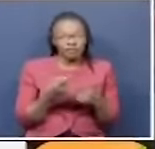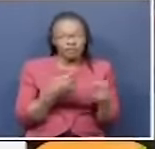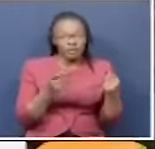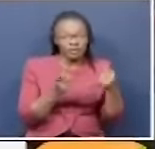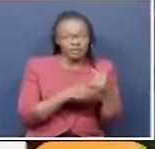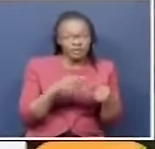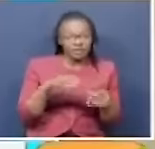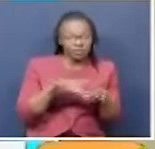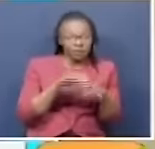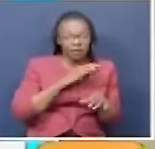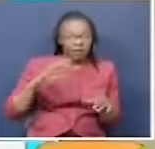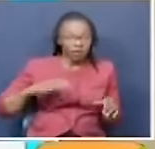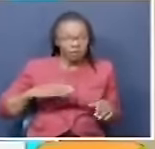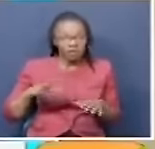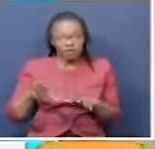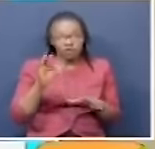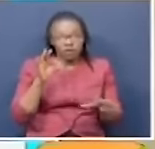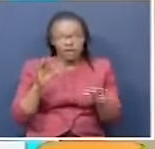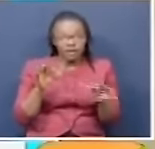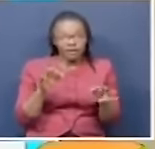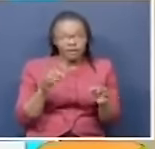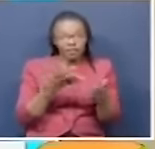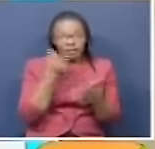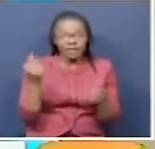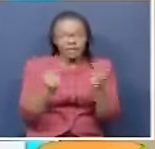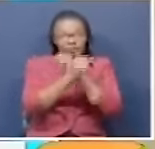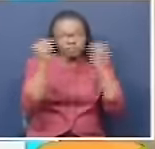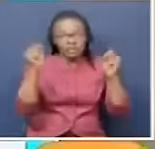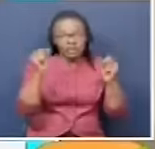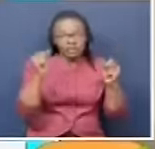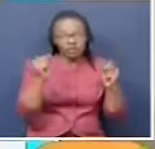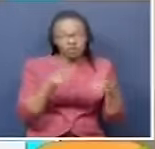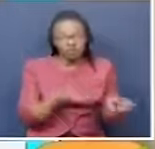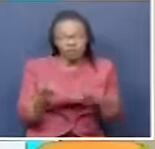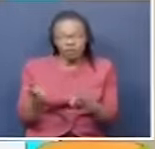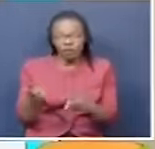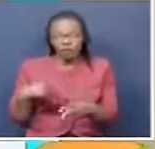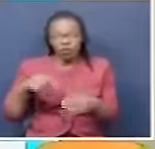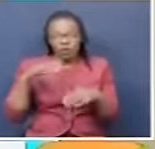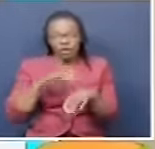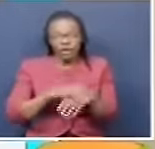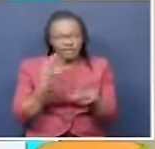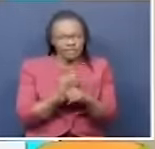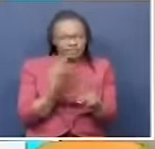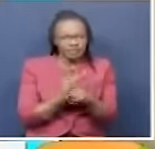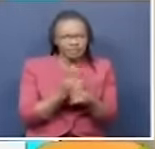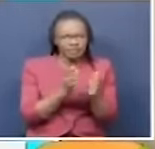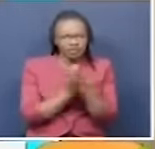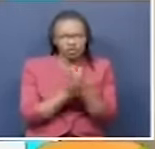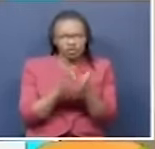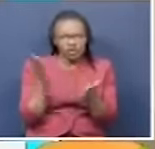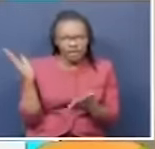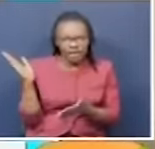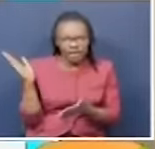set up to identify the best presidential formula for the Cord coalition. And we are getting these scenarios from them, by the way. Actually, it's a